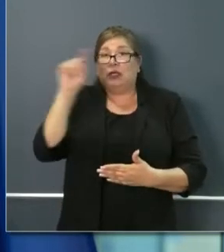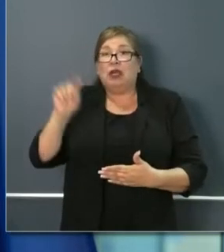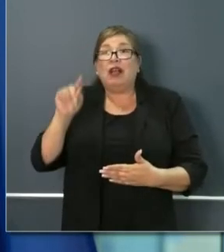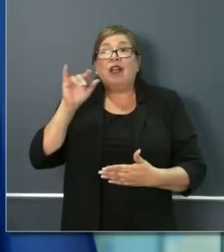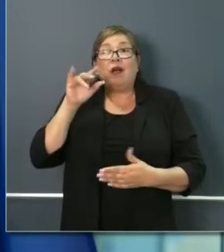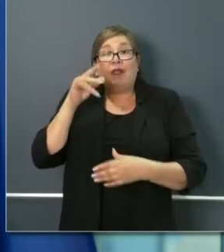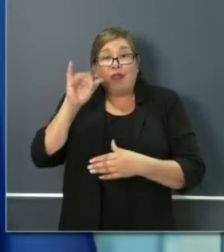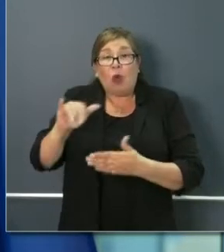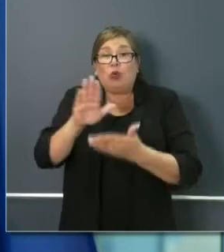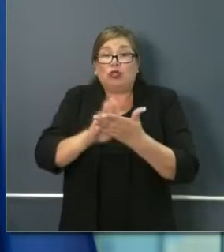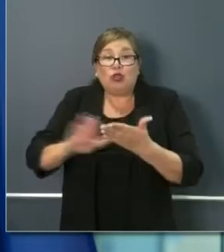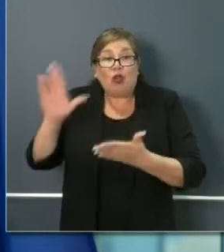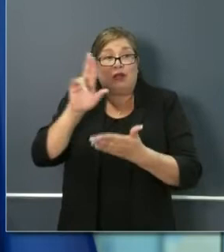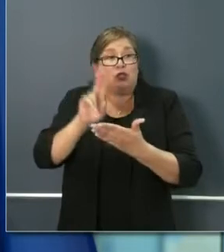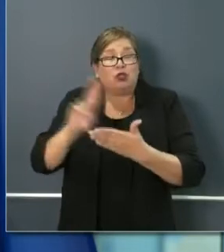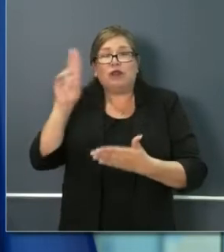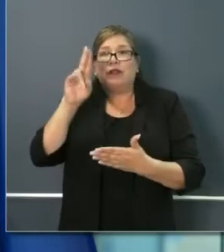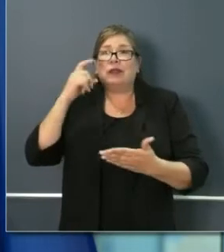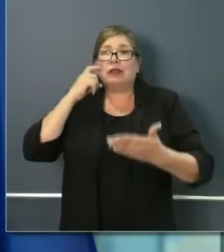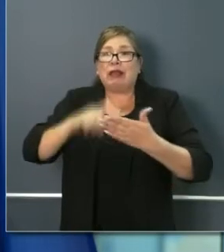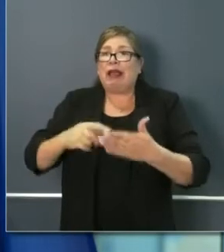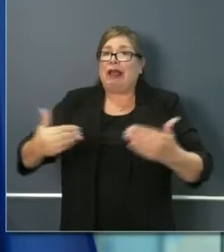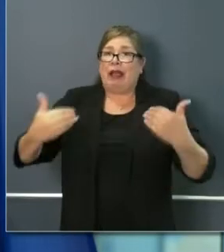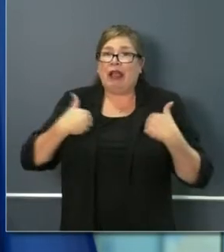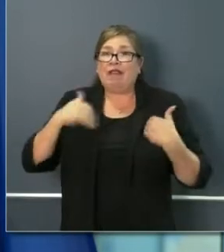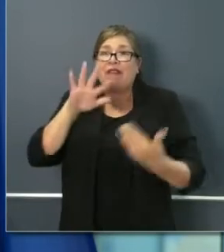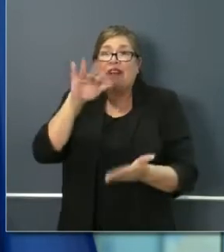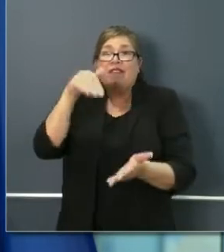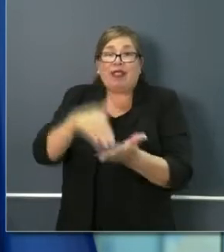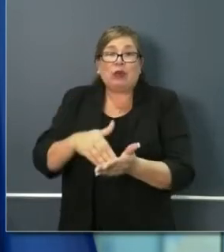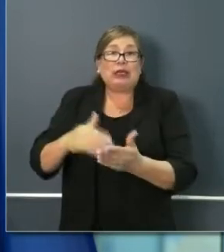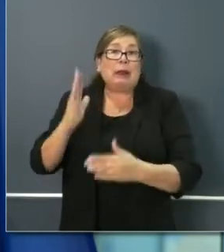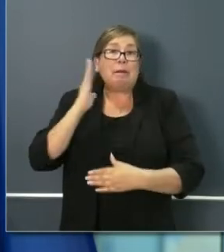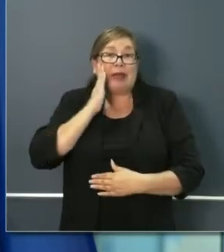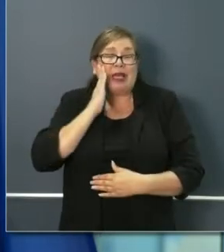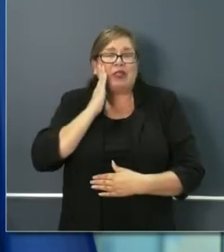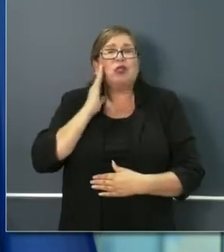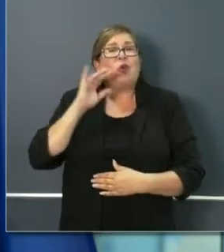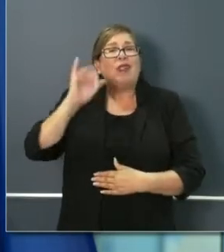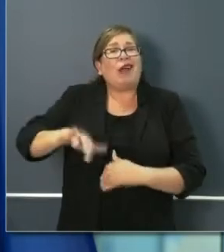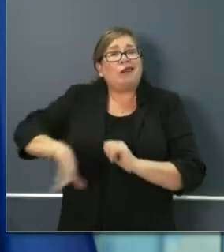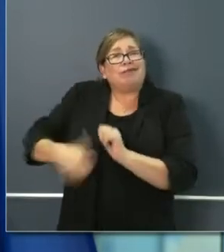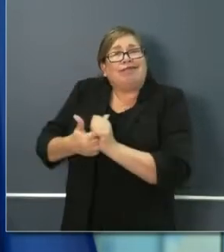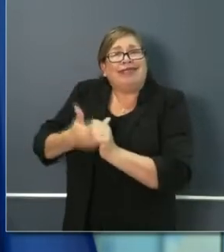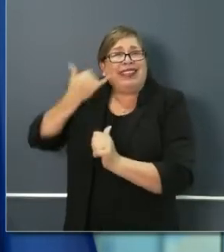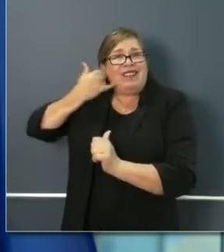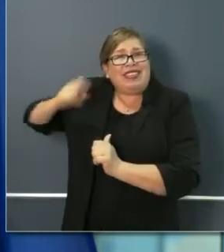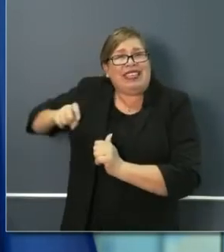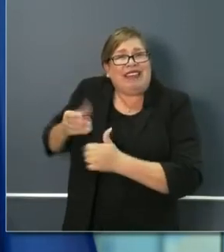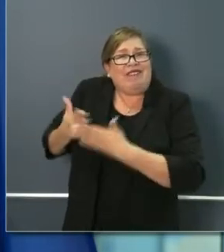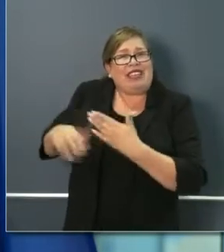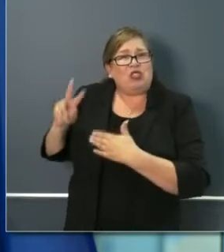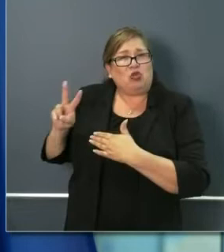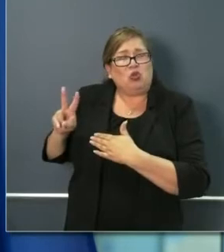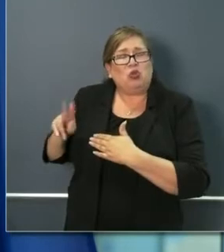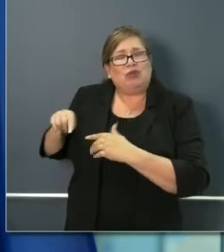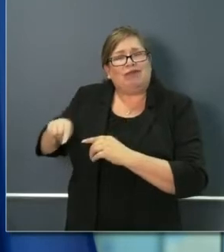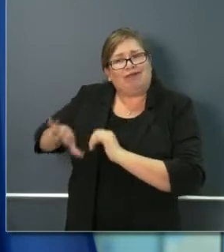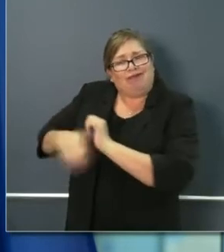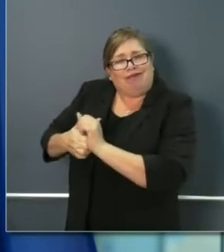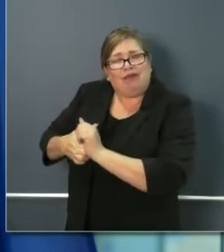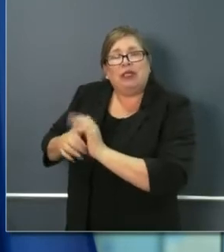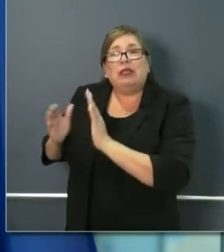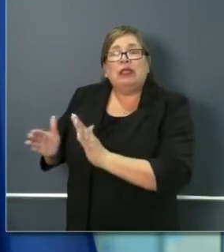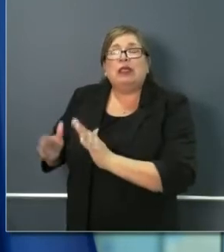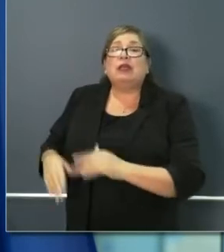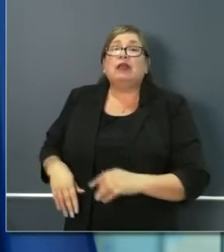beds, respectfully. As an example, that would be phase two. We've already identified a number of